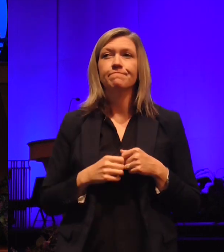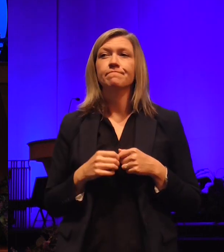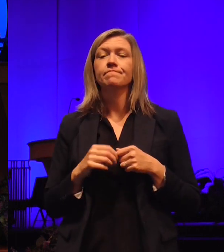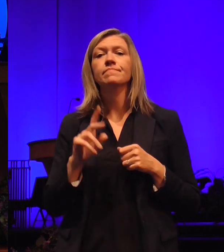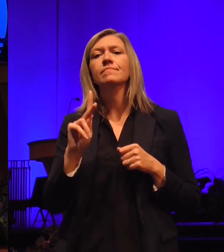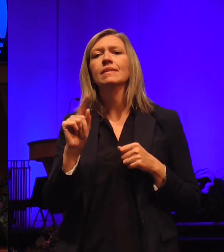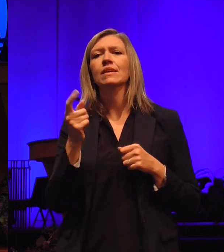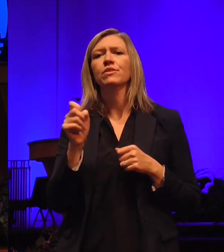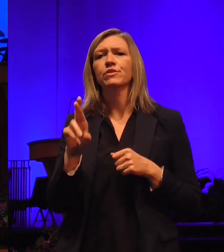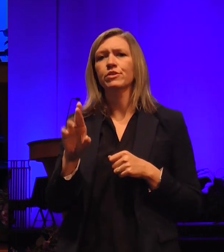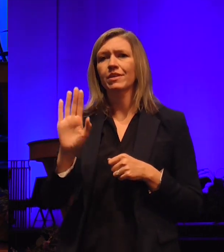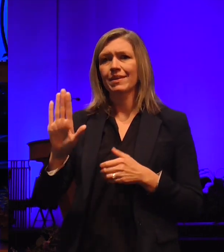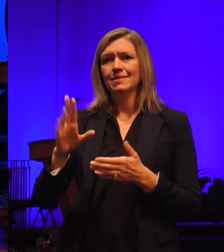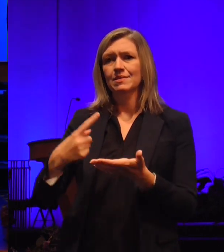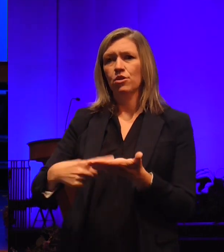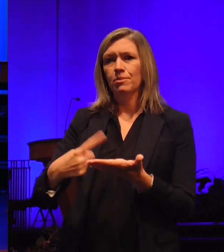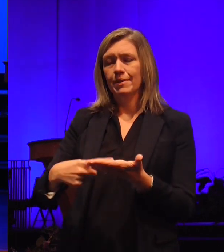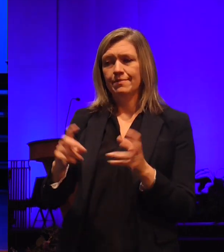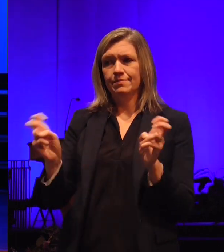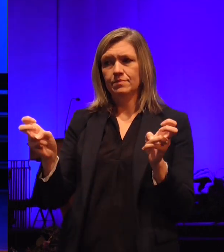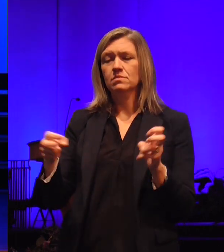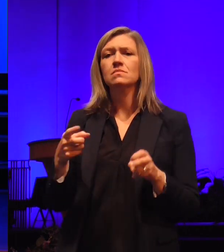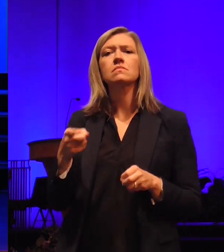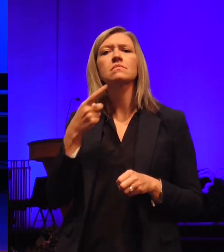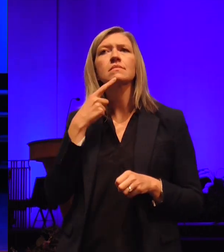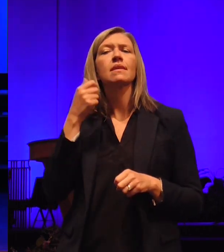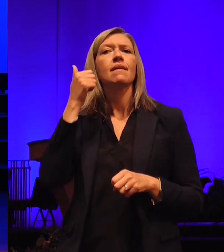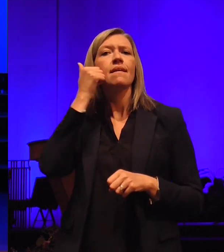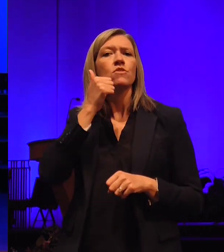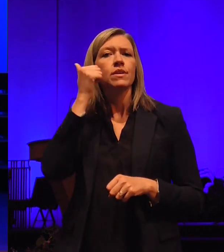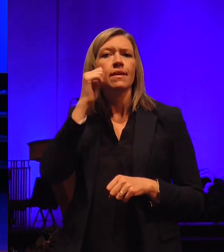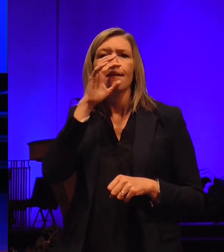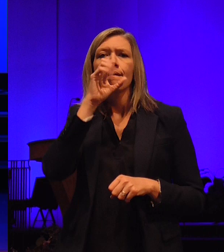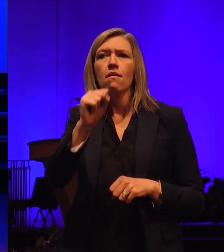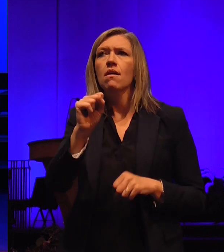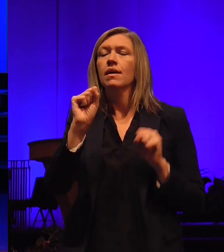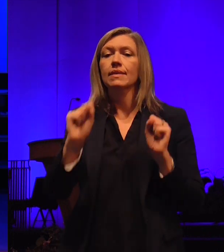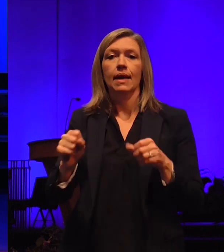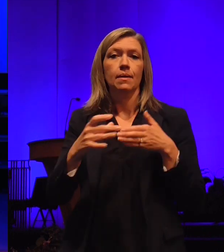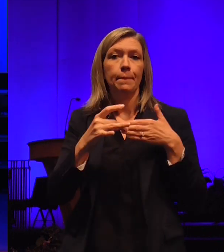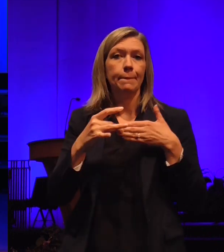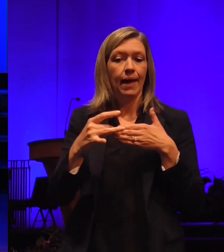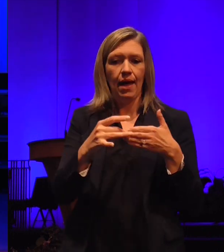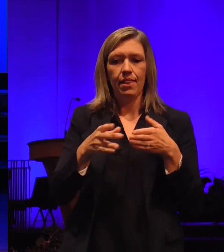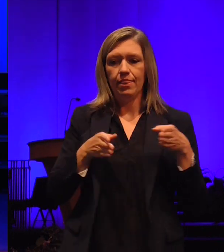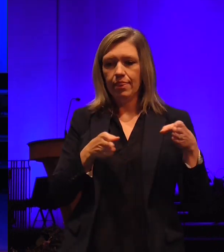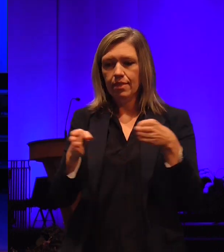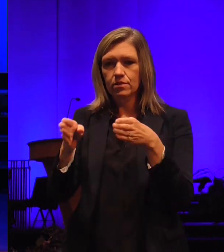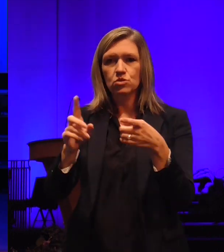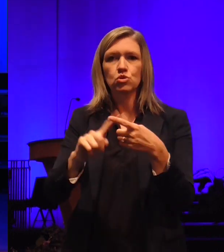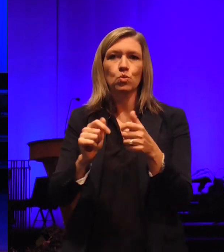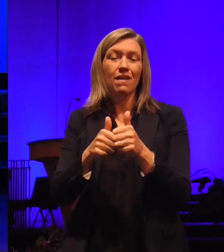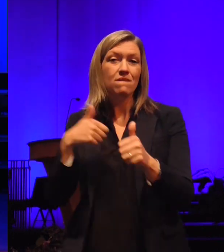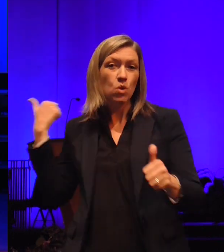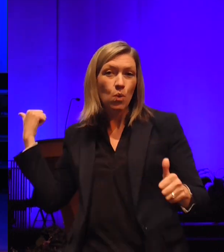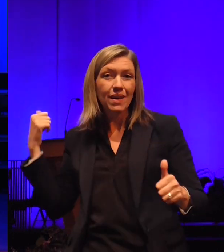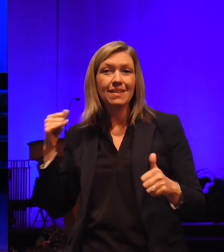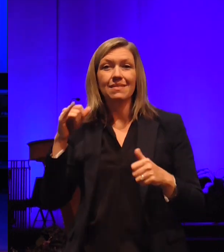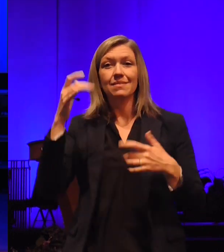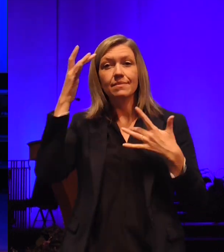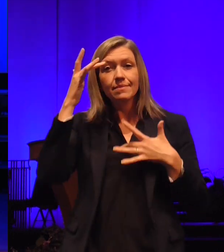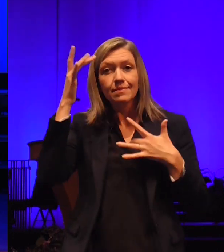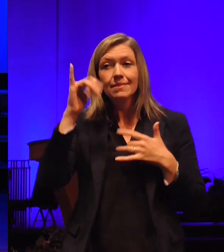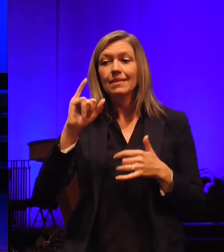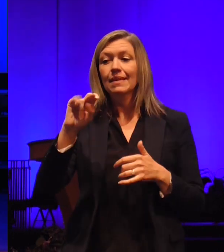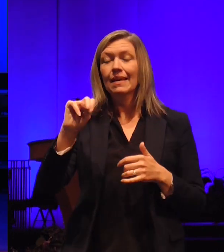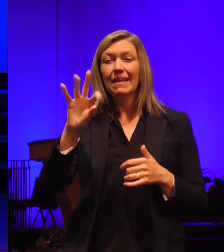Keltner's argument. He says, everyday awe, then, can be a pathway for avoiding chronic inflammation and the diseases